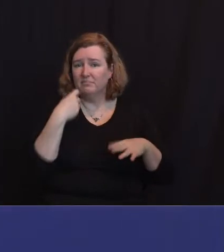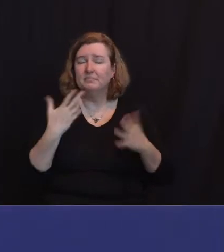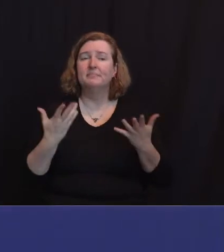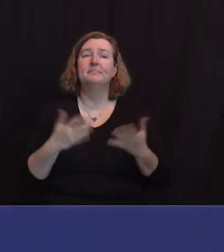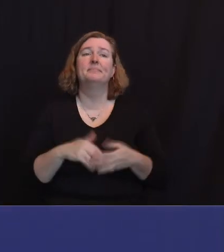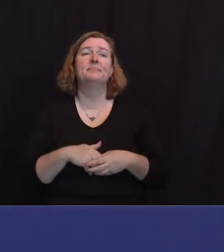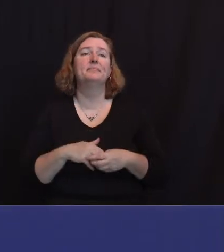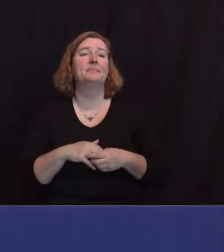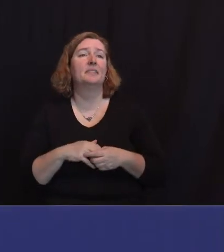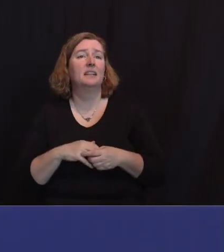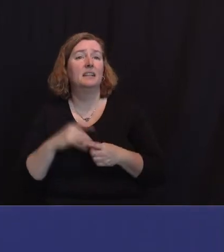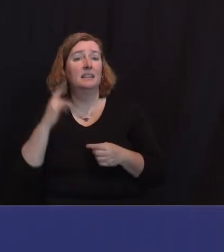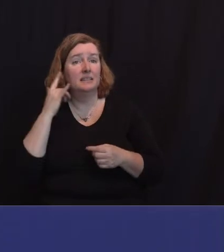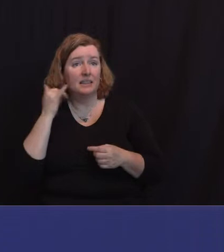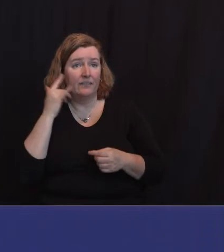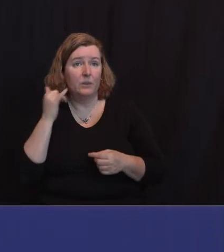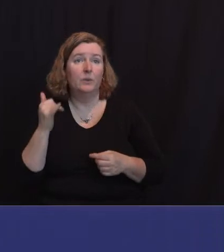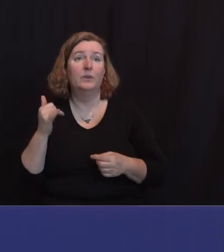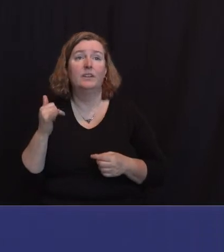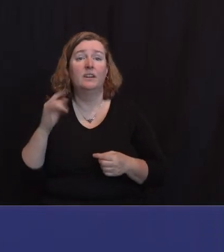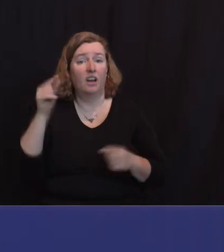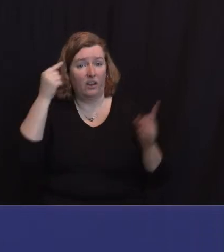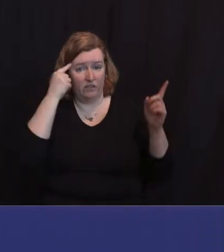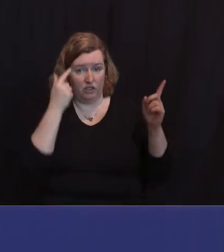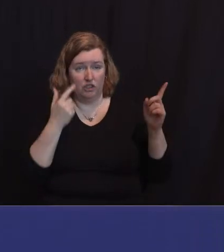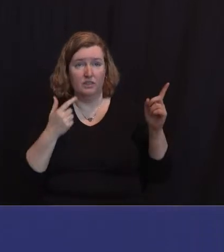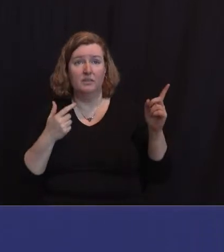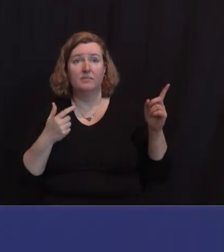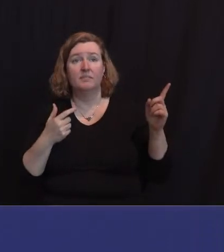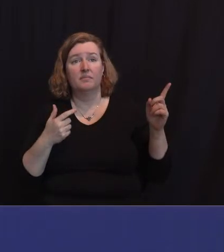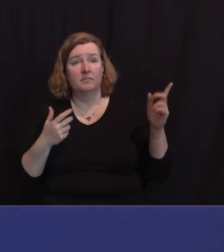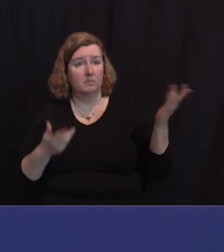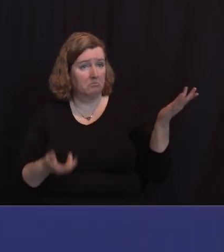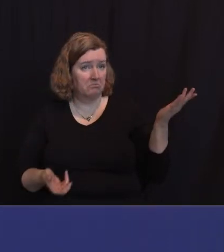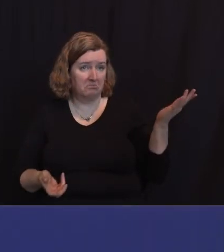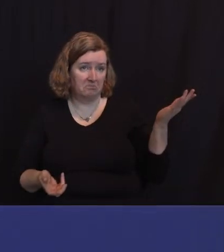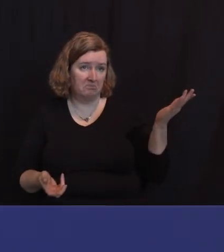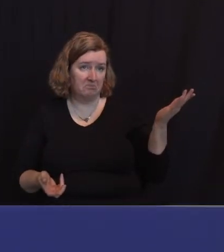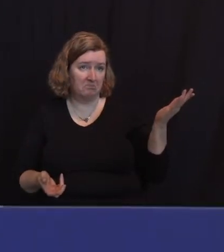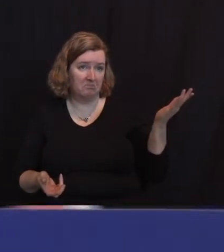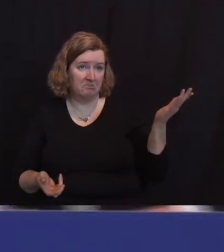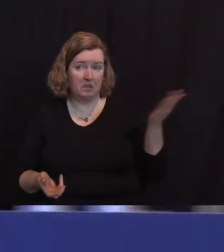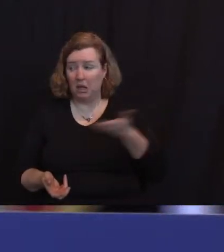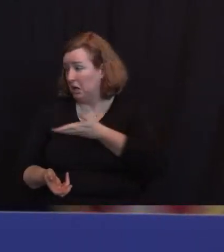Newsom, Eddie, what numbers are you looking for to open things up either there or here?